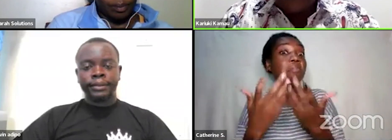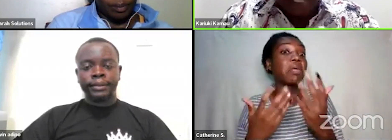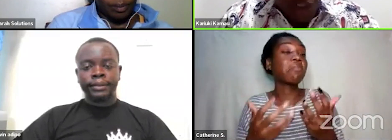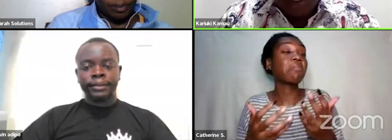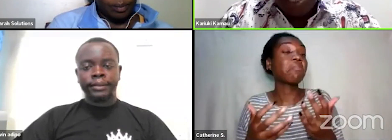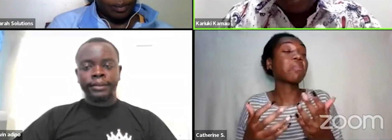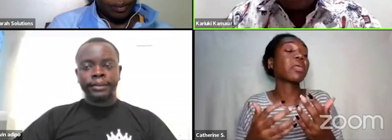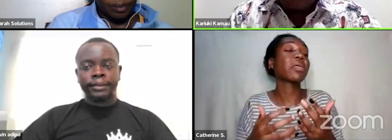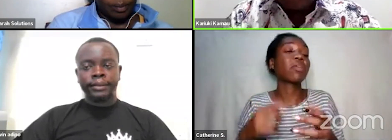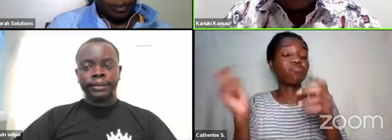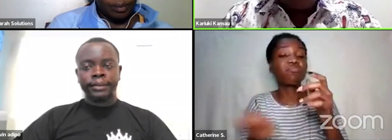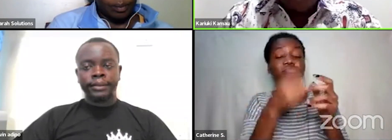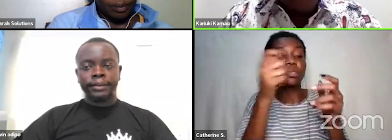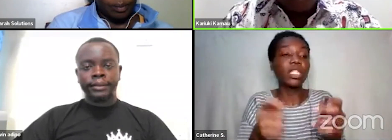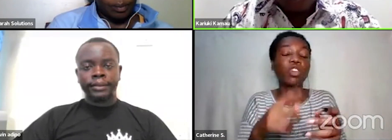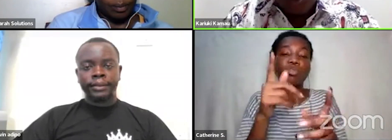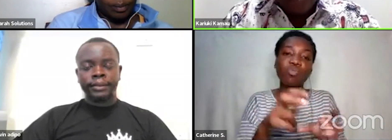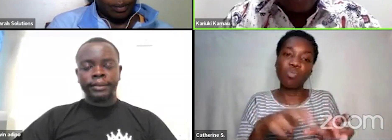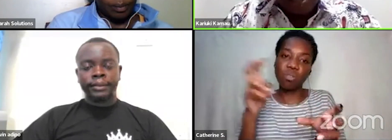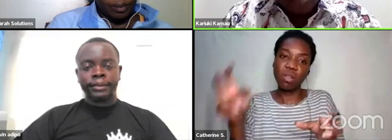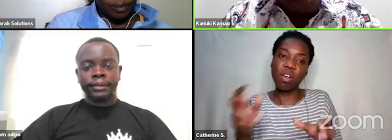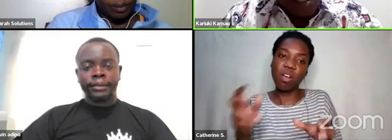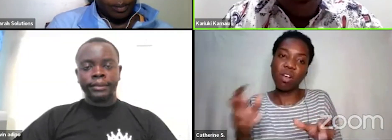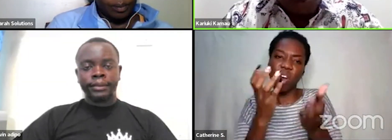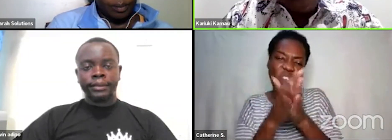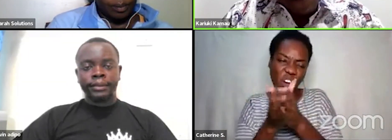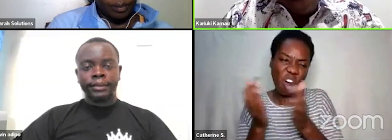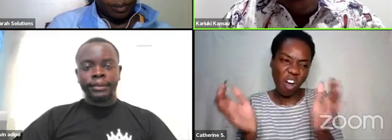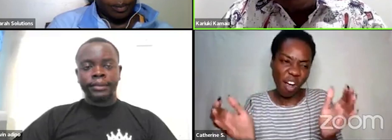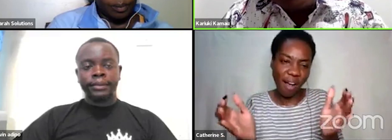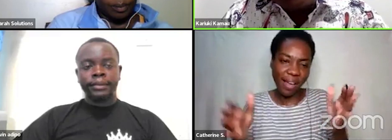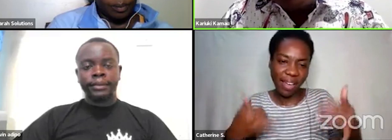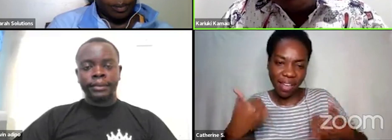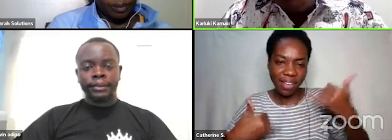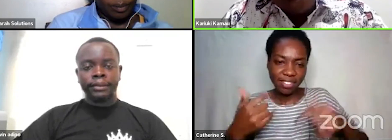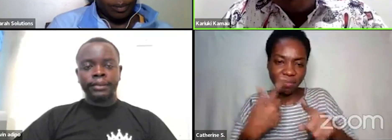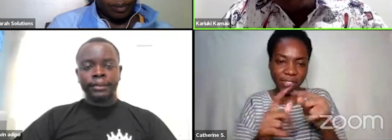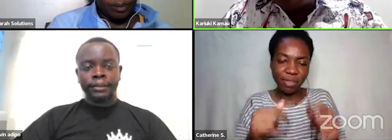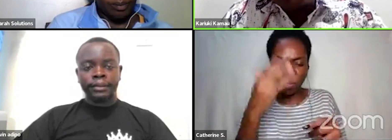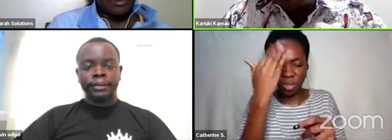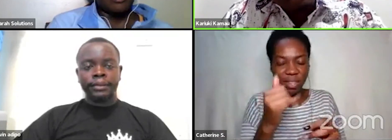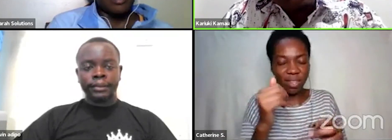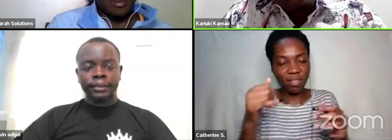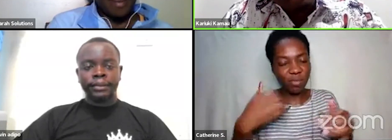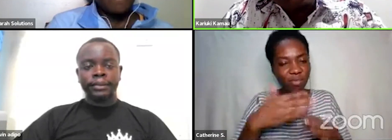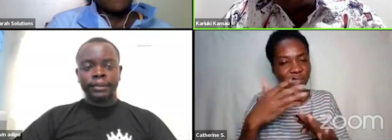but if it's not bringing you revenue, why waste all your energy skipping the rope?